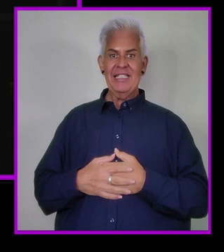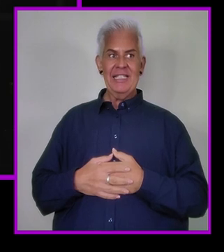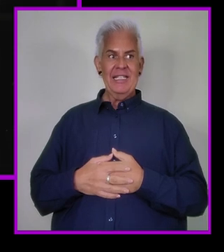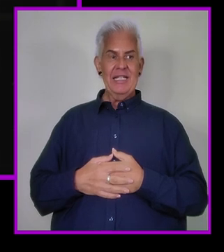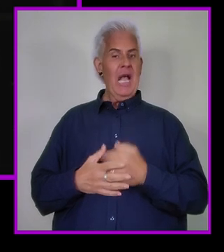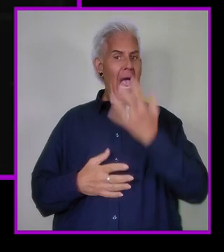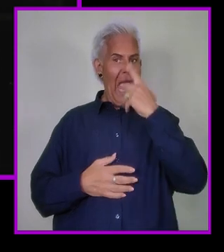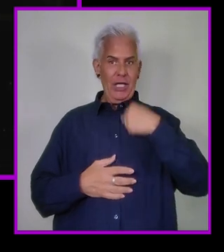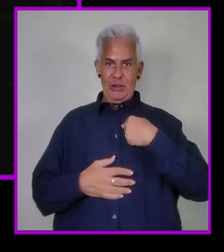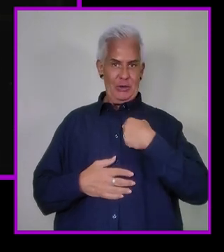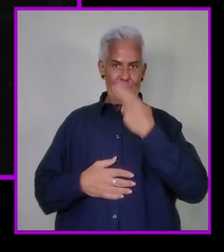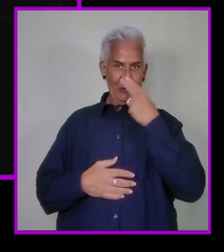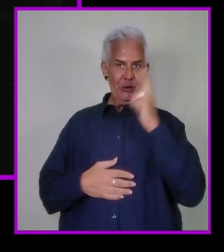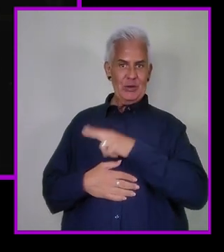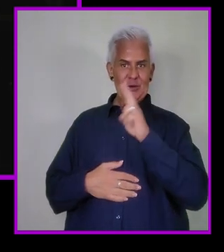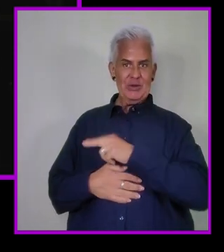going to tell you how old I am.